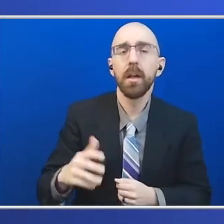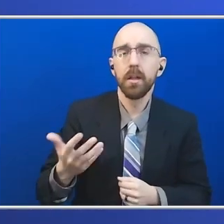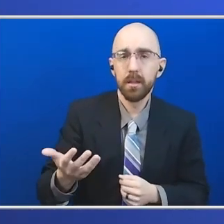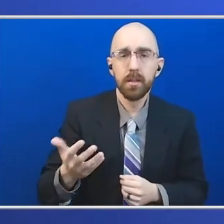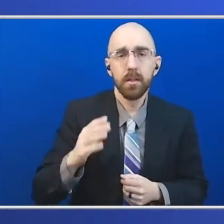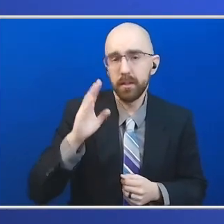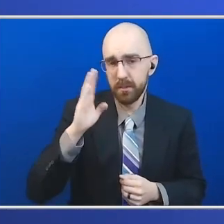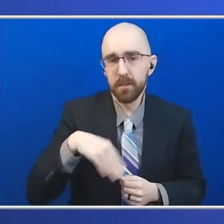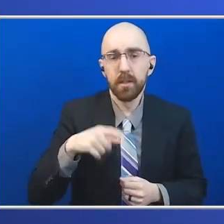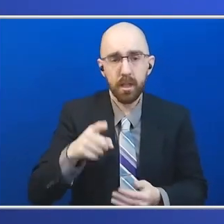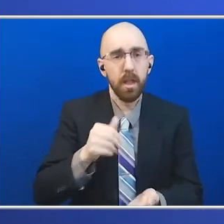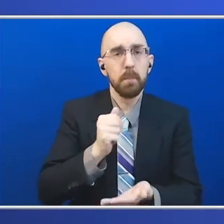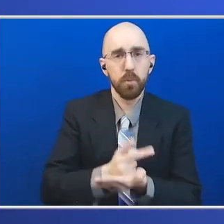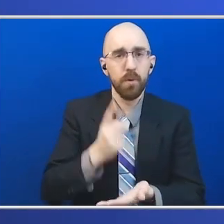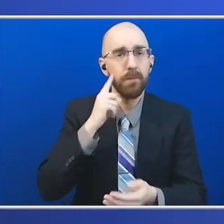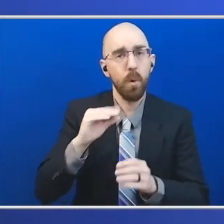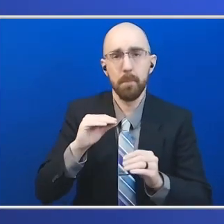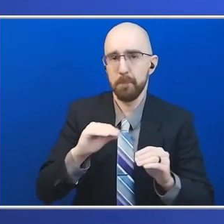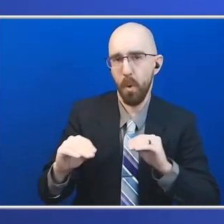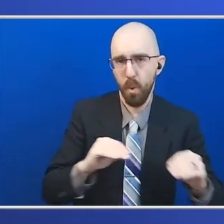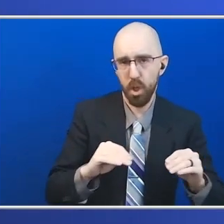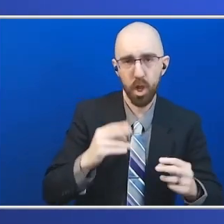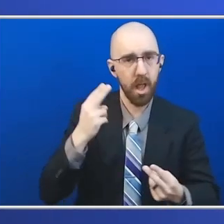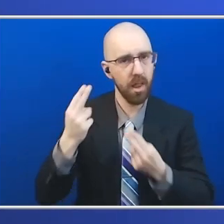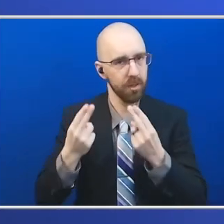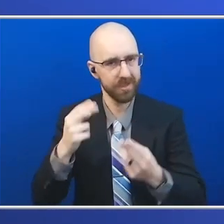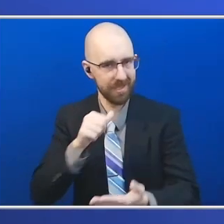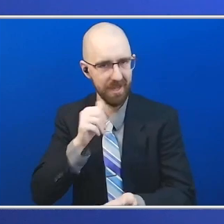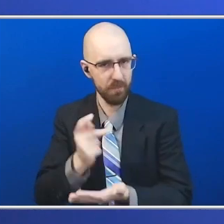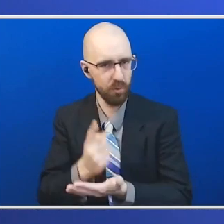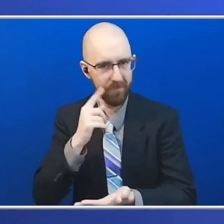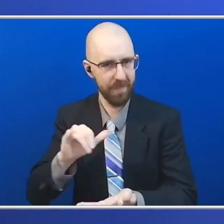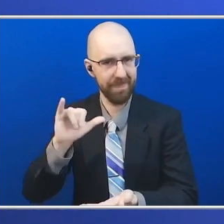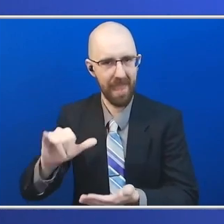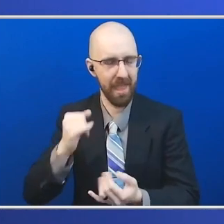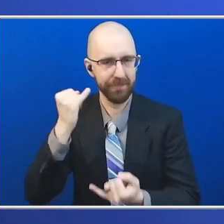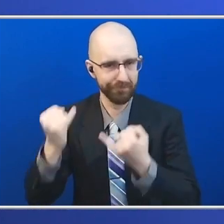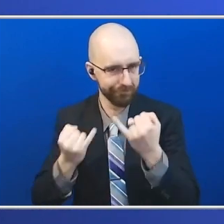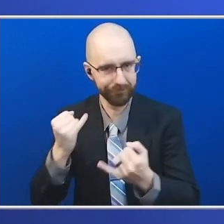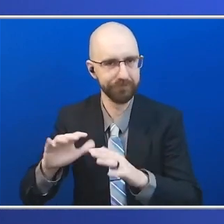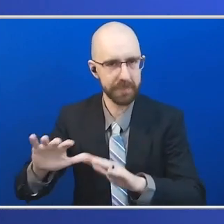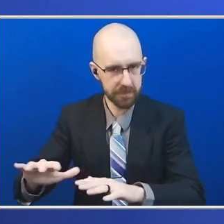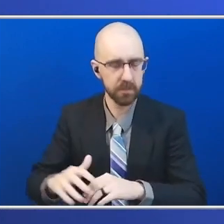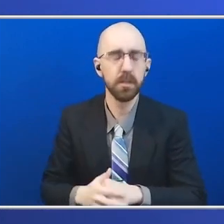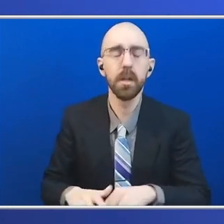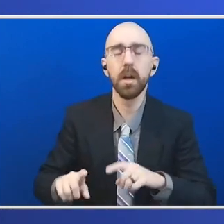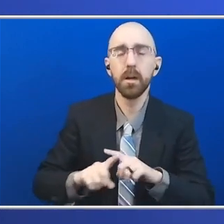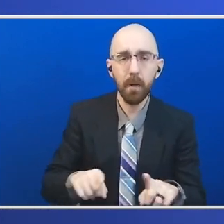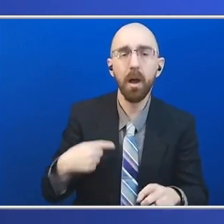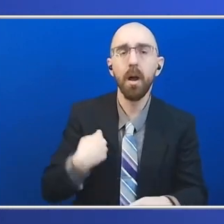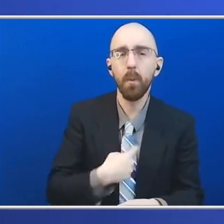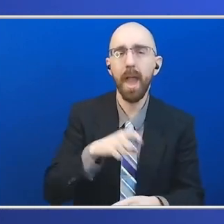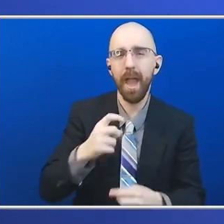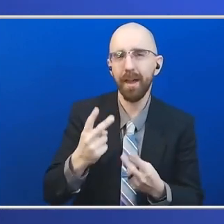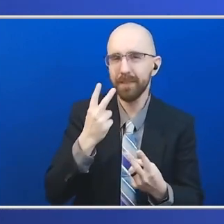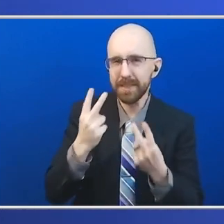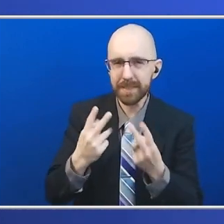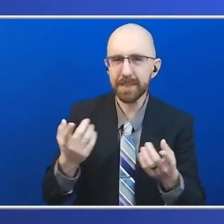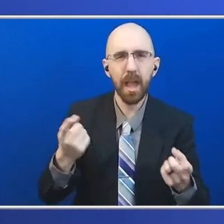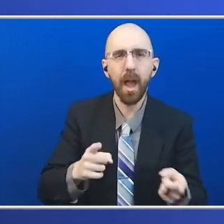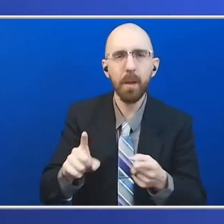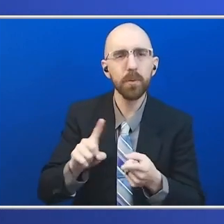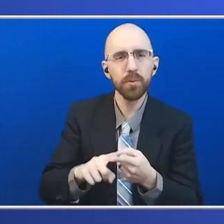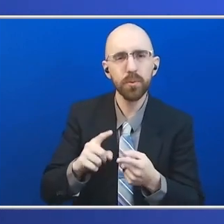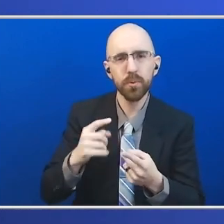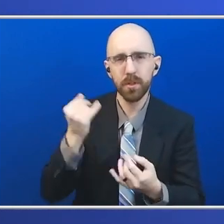for the motor part, not the hallucinations or delusions. But we have to see what happens to the hallucinations and